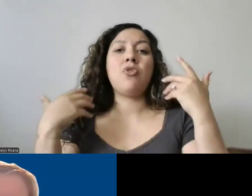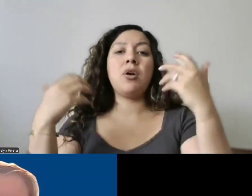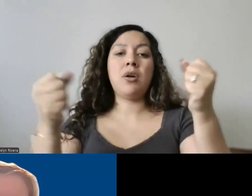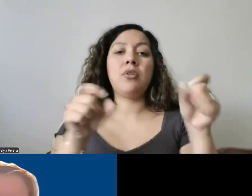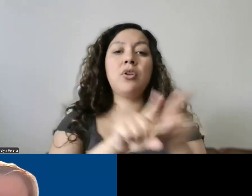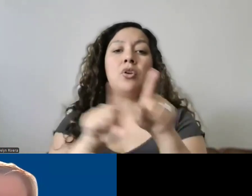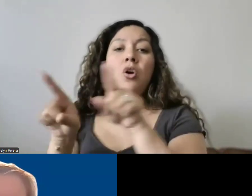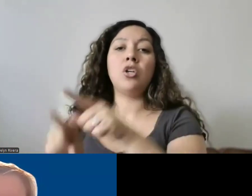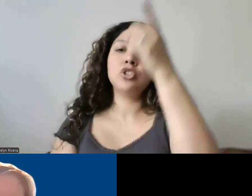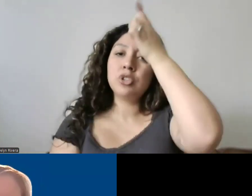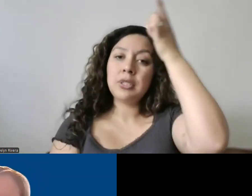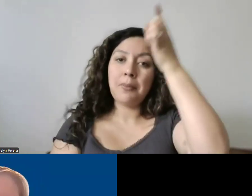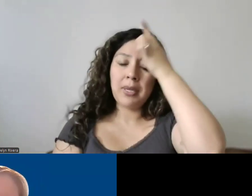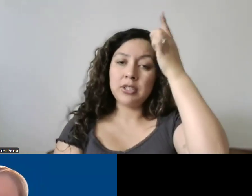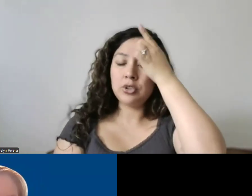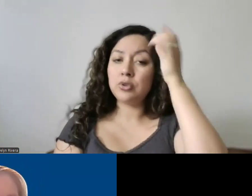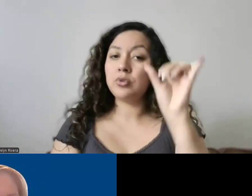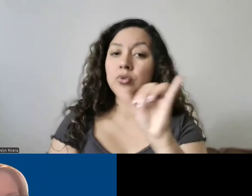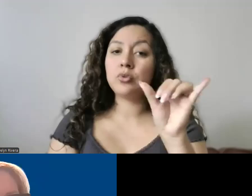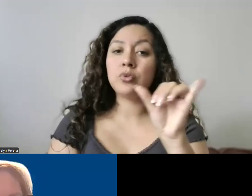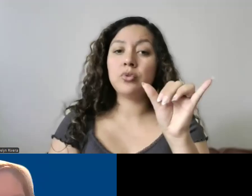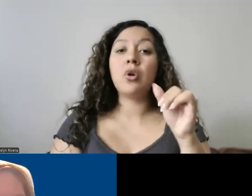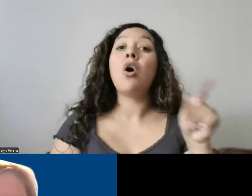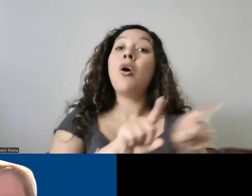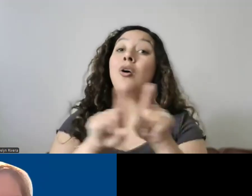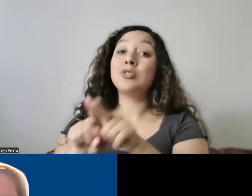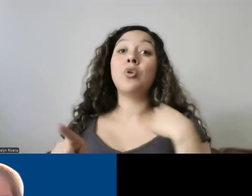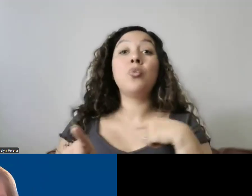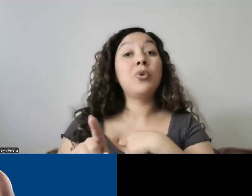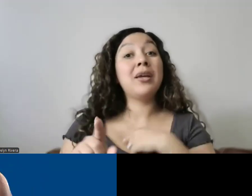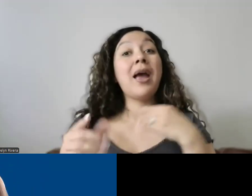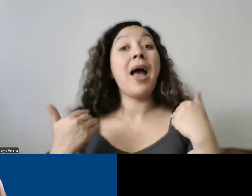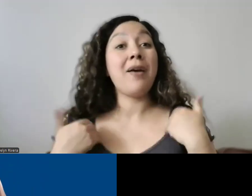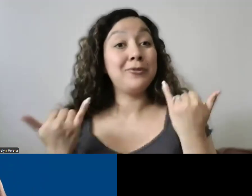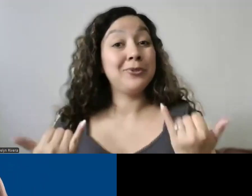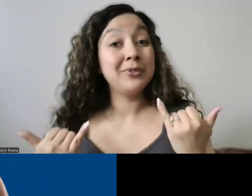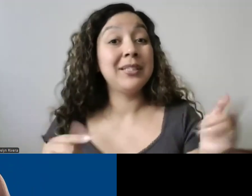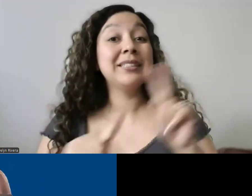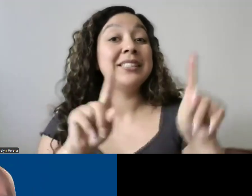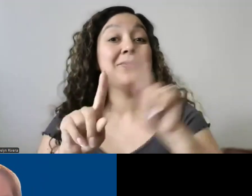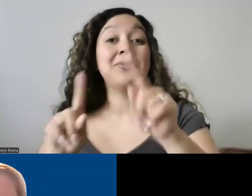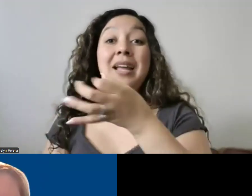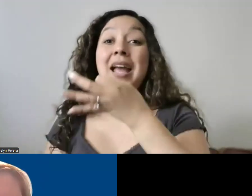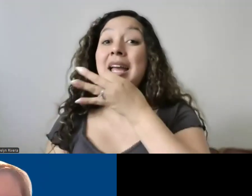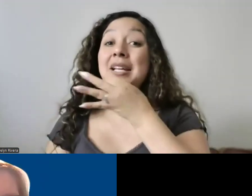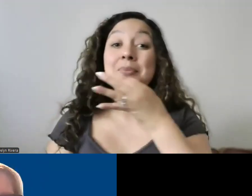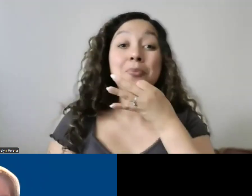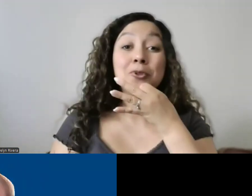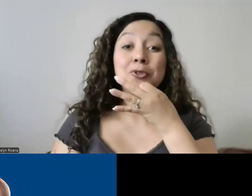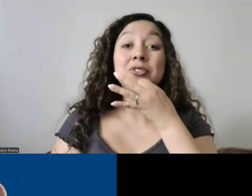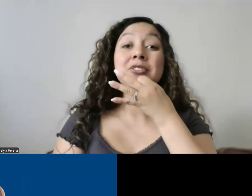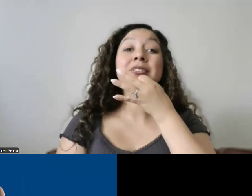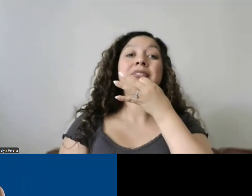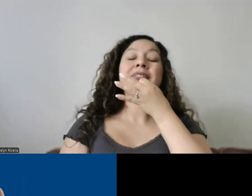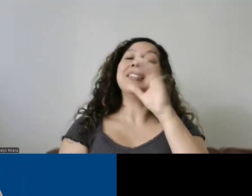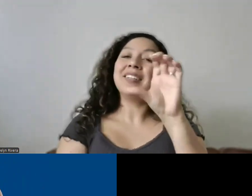Alzheimer's and dementia. And we're joined by experts who will educate us. Carla, it's good to see